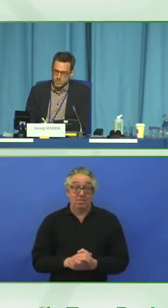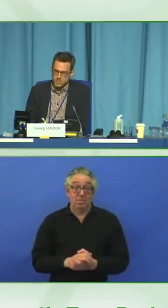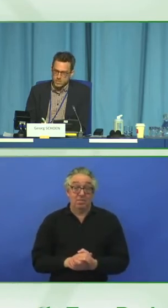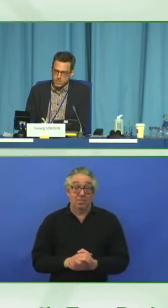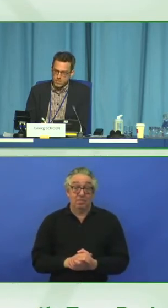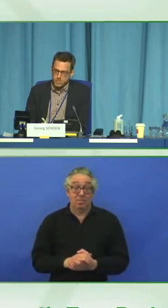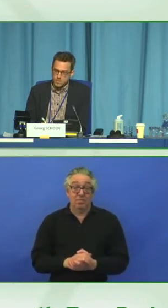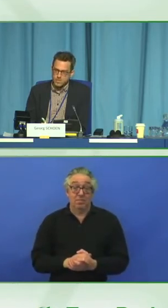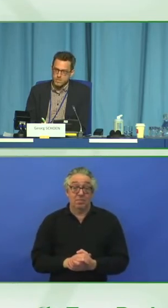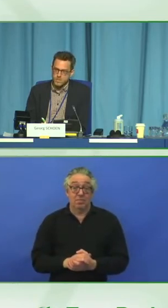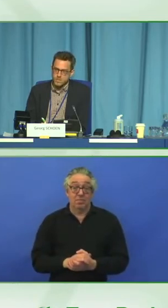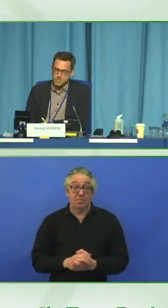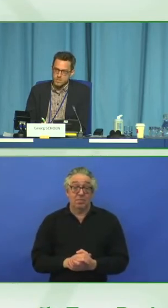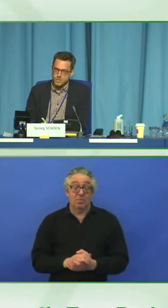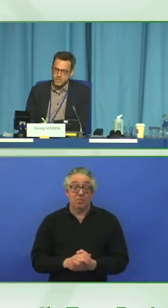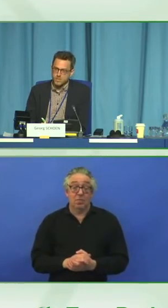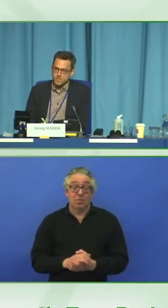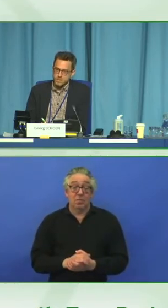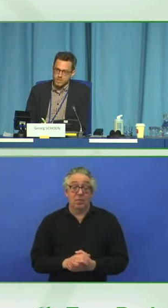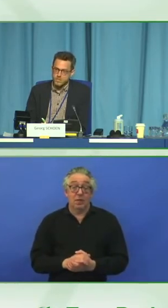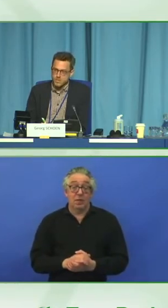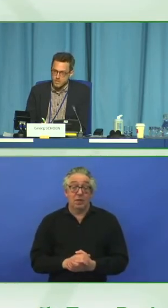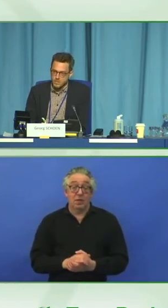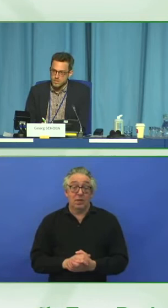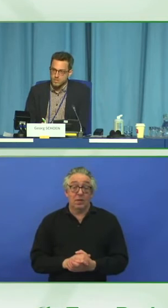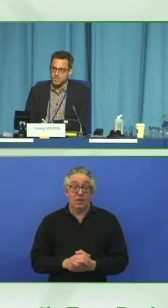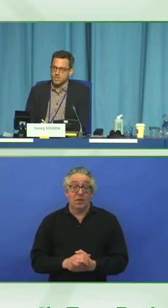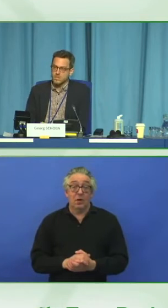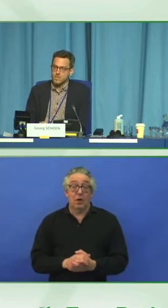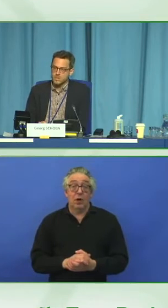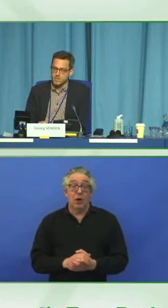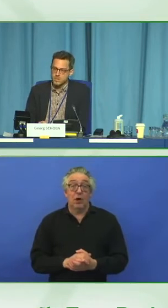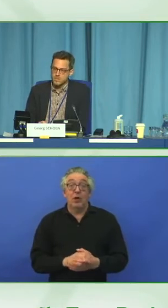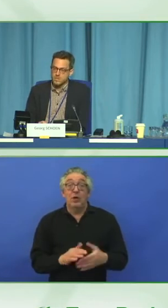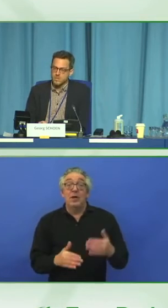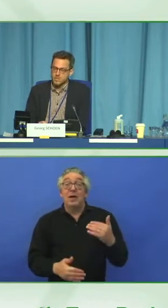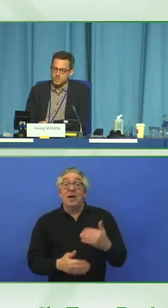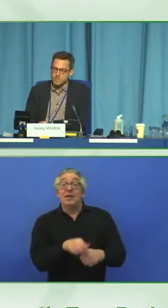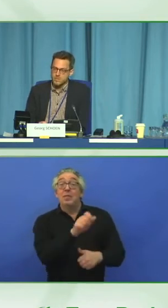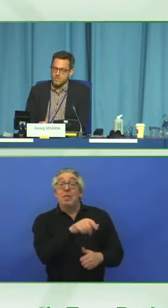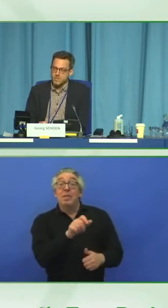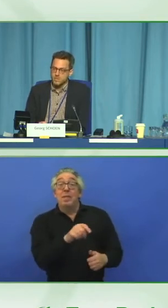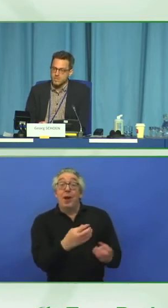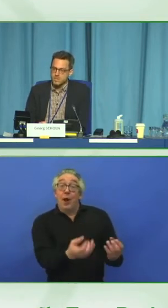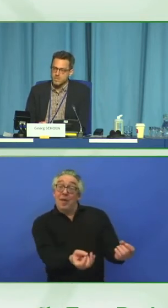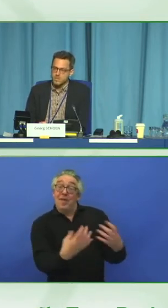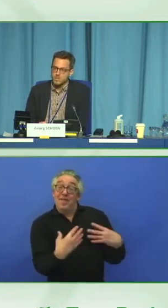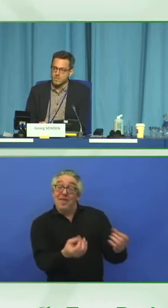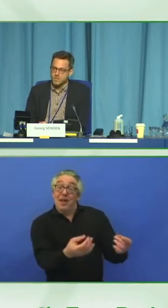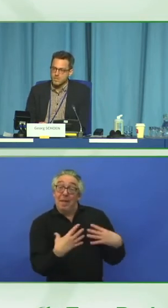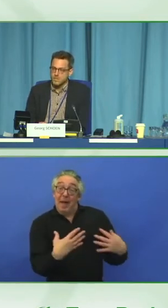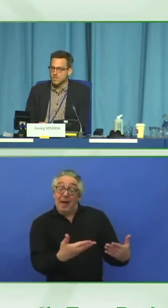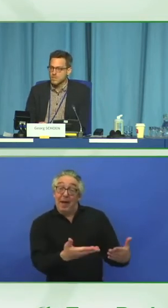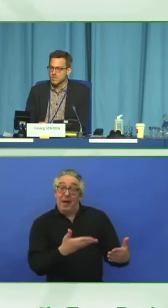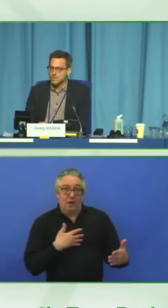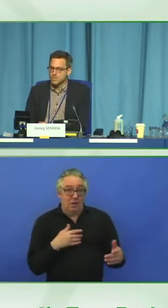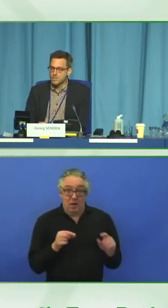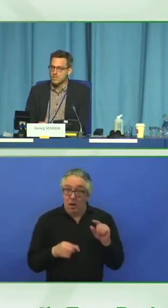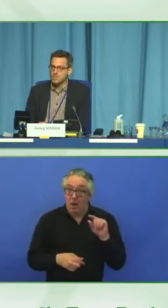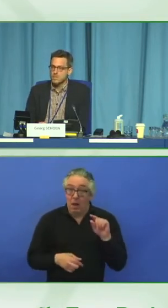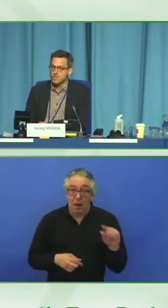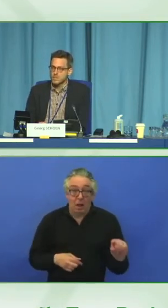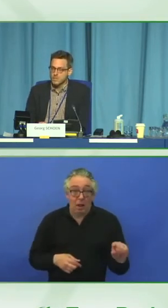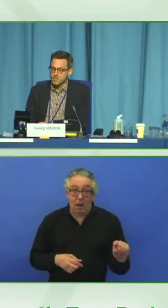feedback from the users themselves. So a lot of the entrepreneurs that we worked with have